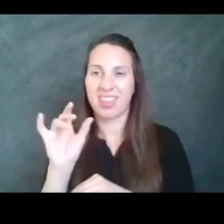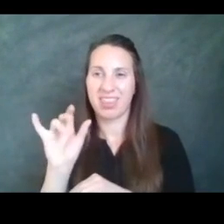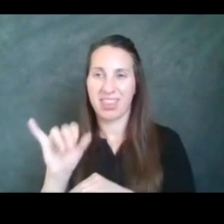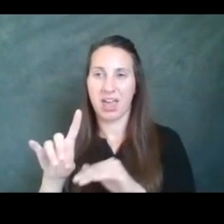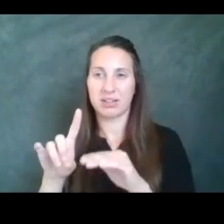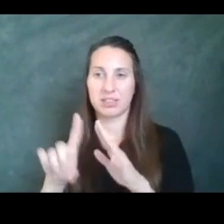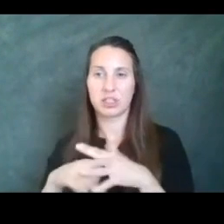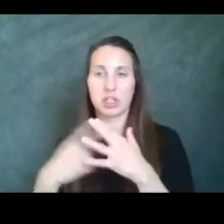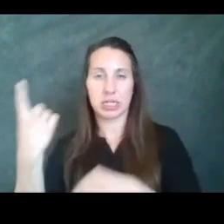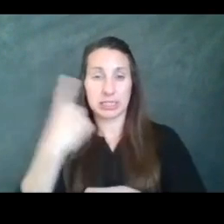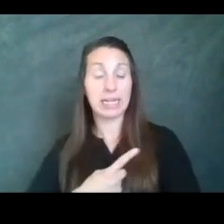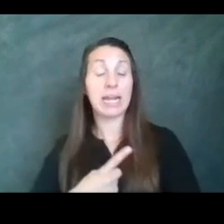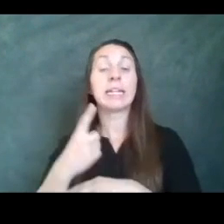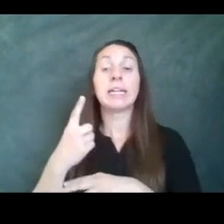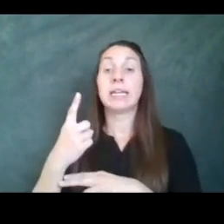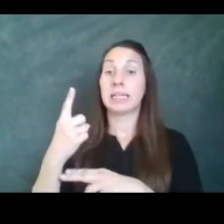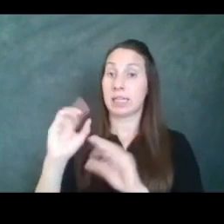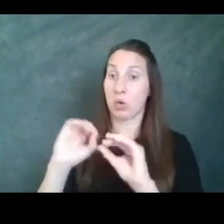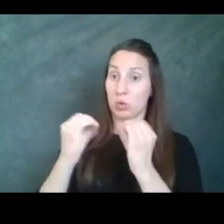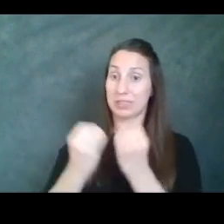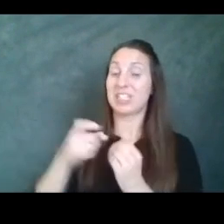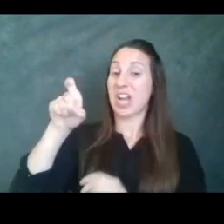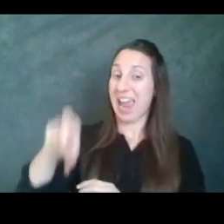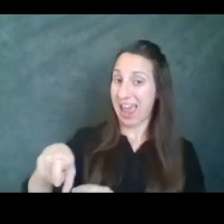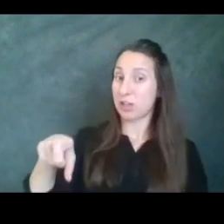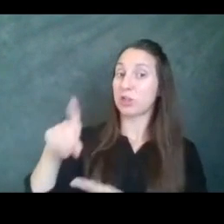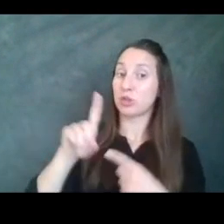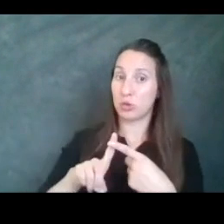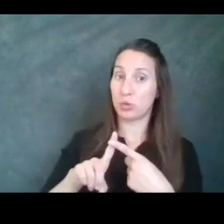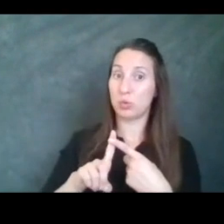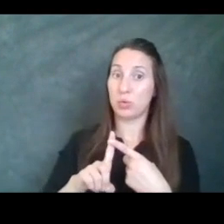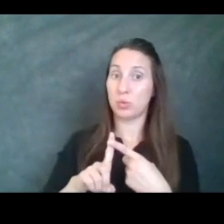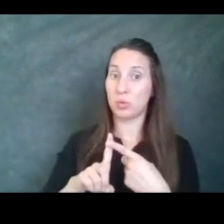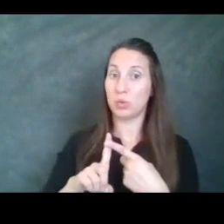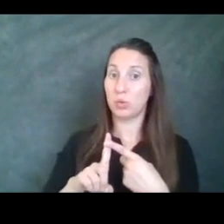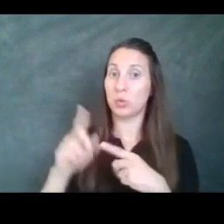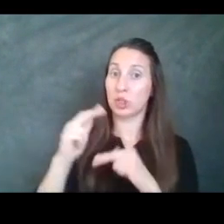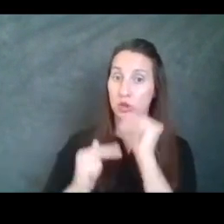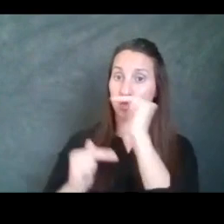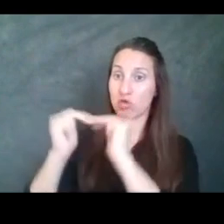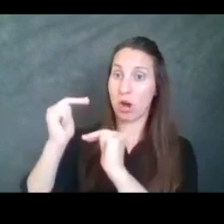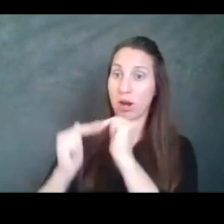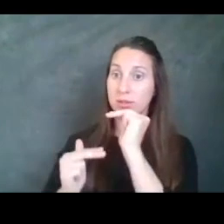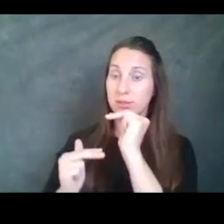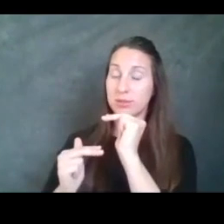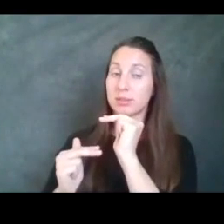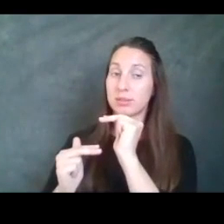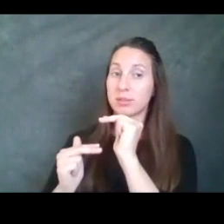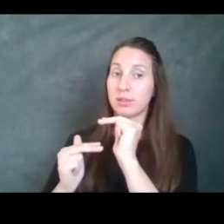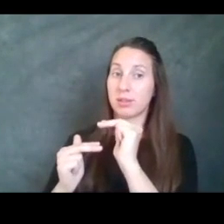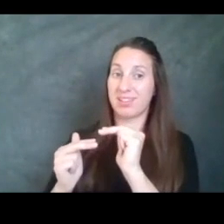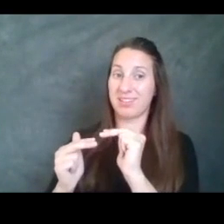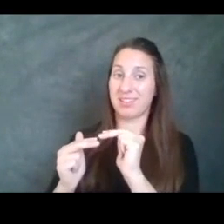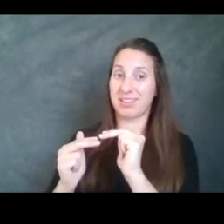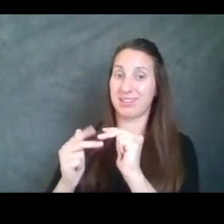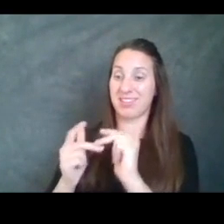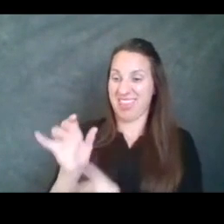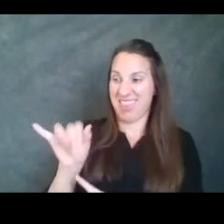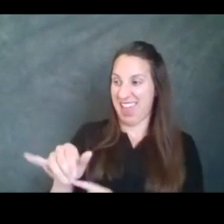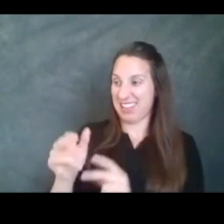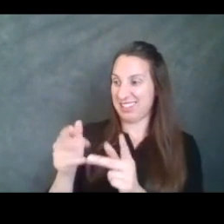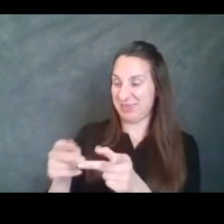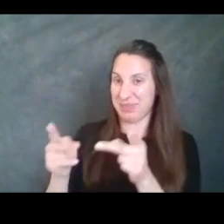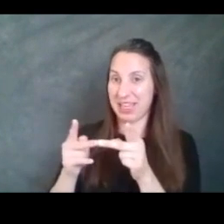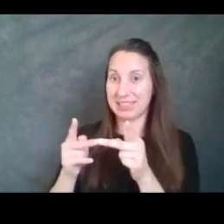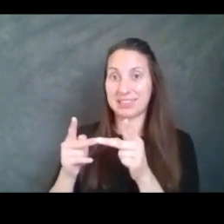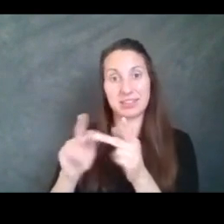entity would have to construct those facilities as being accessible. And this includes